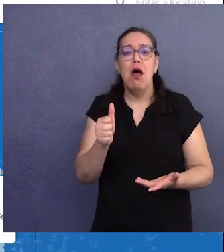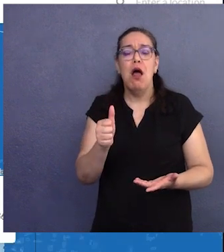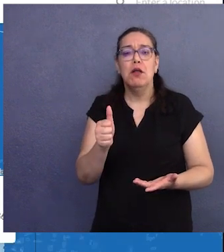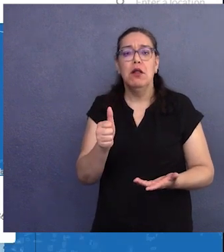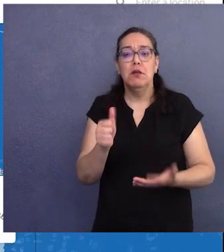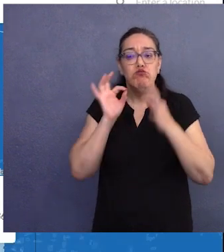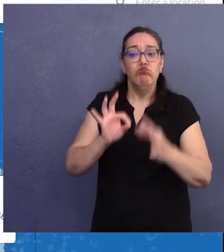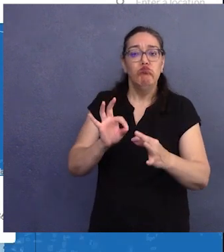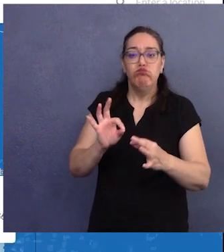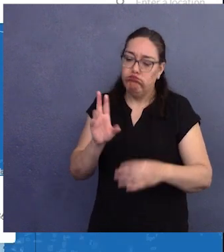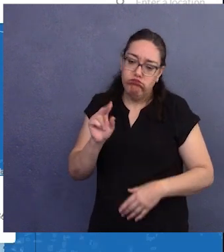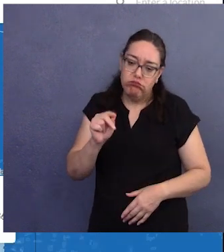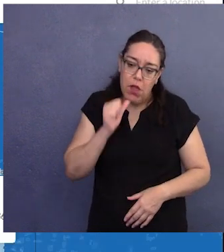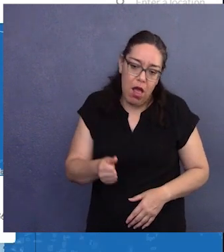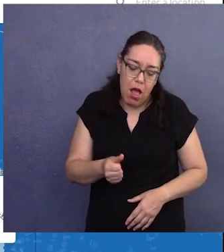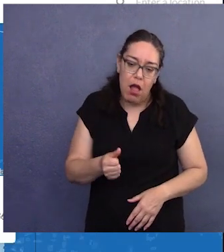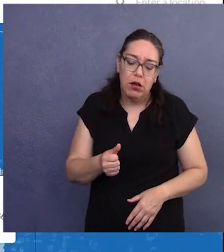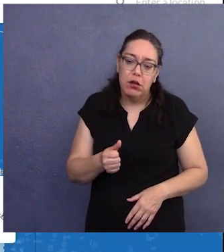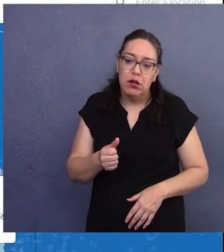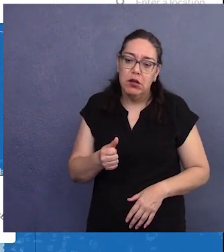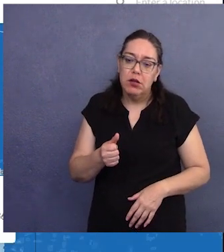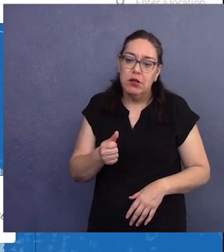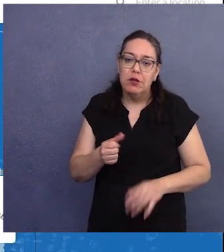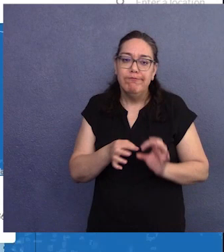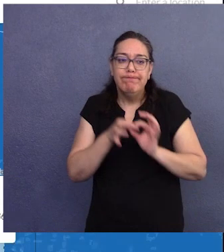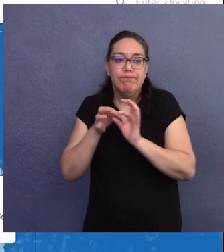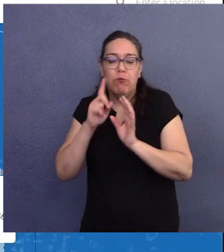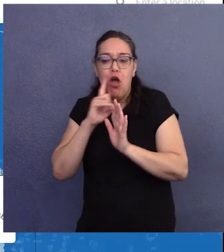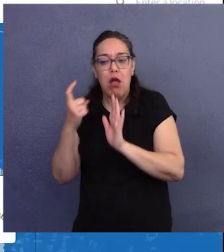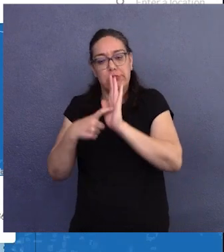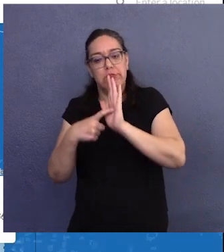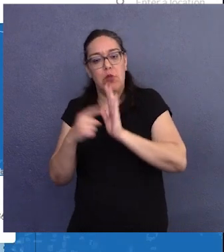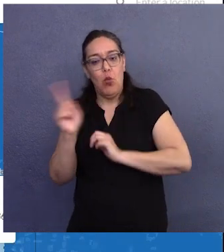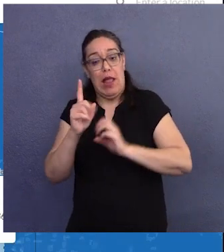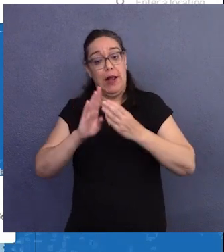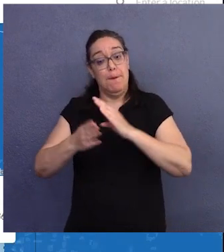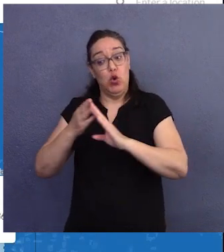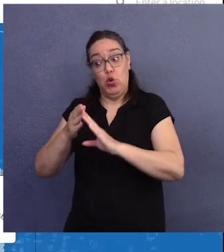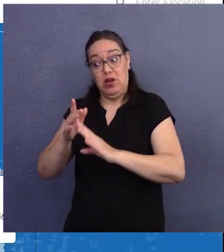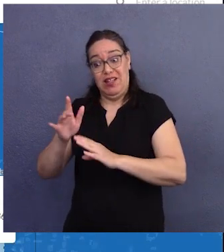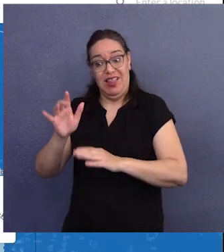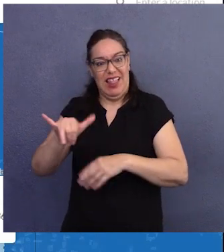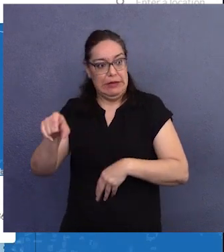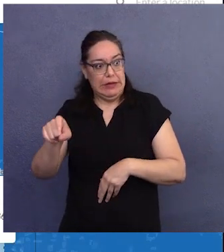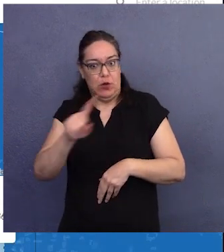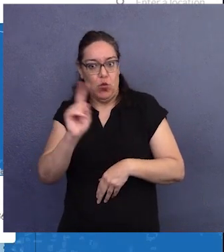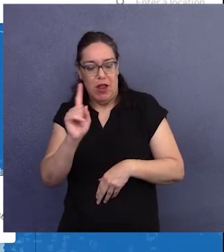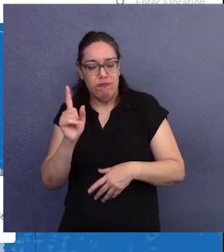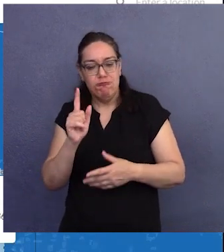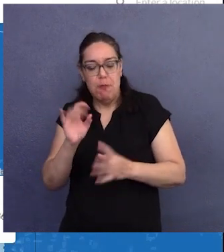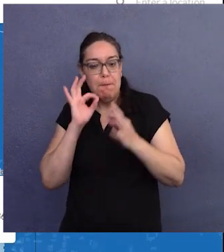you know, perfect, right? As far as identifying where the communities of needs are. It does not include a lot